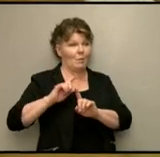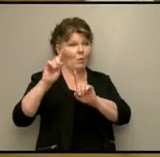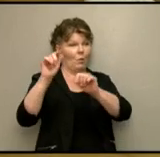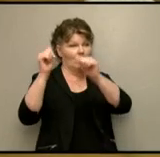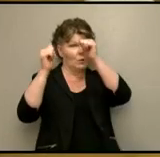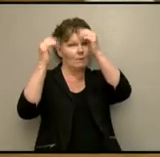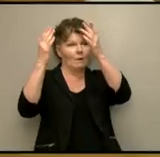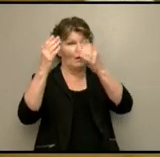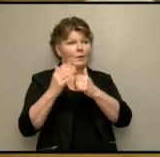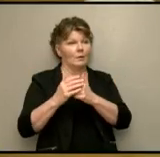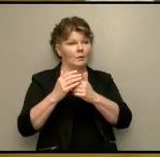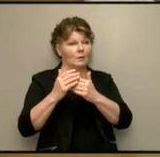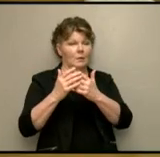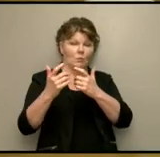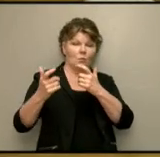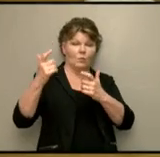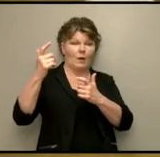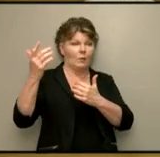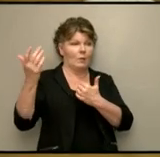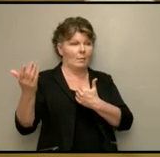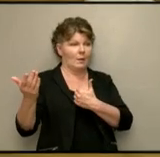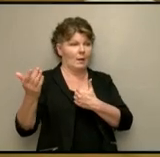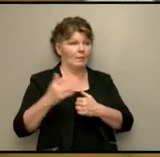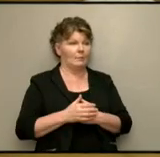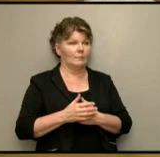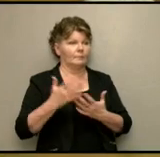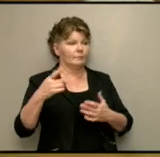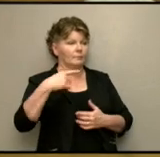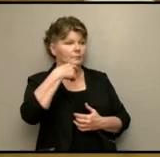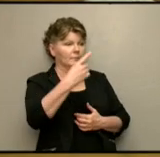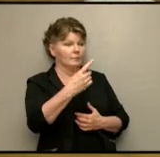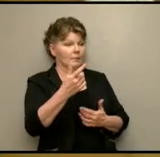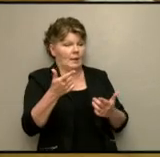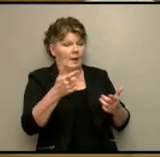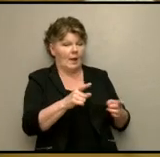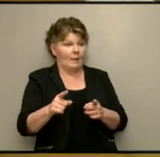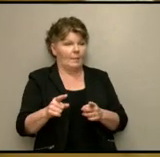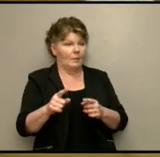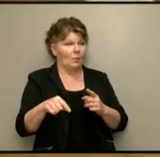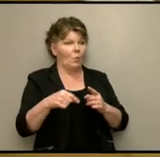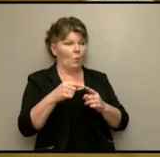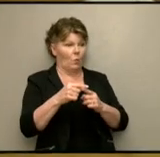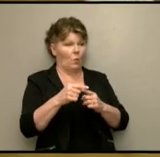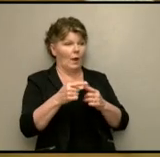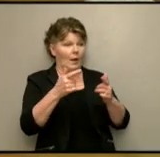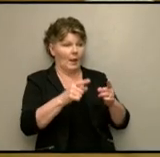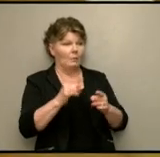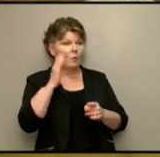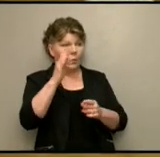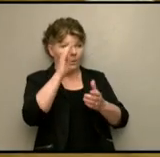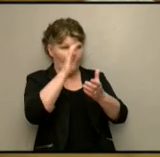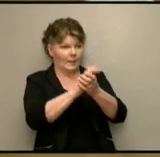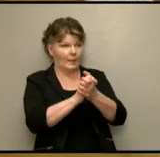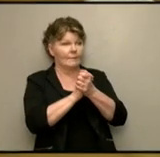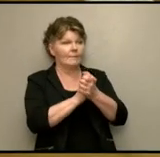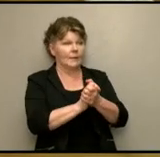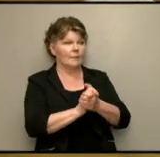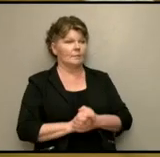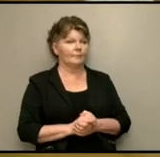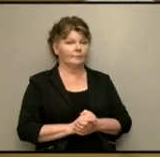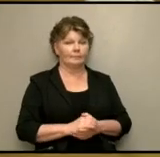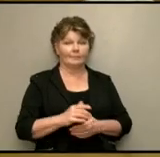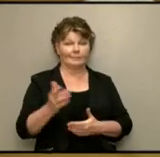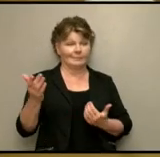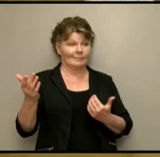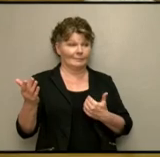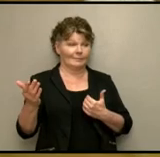Father is greater than I. And now I have told you before it takes place, so that when it does take place, you may believe. I will no